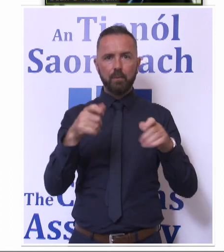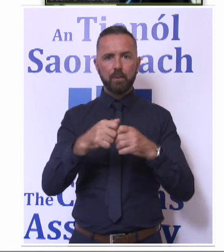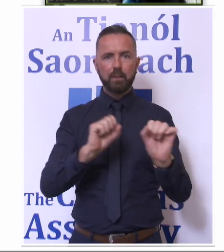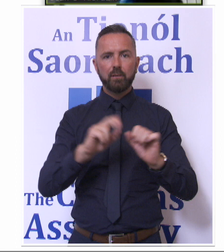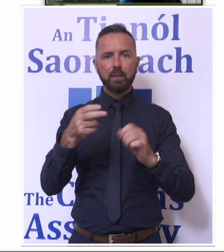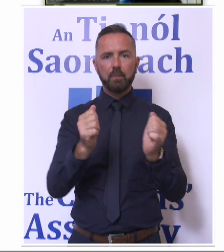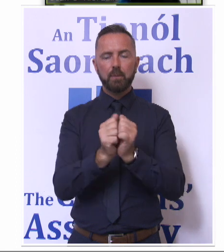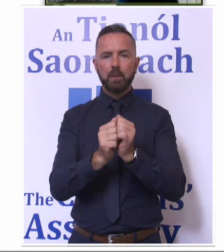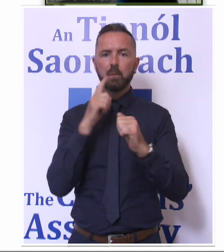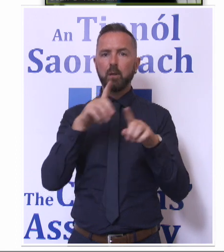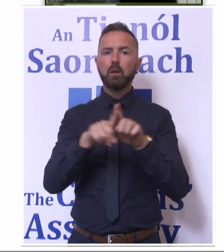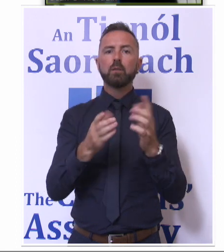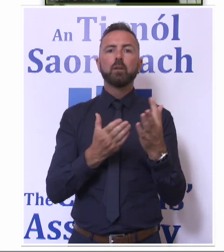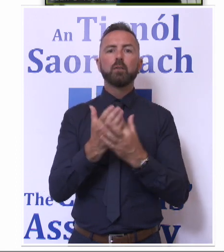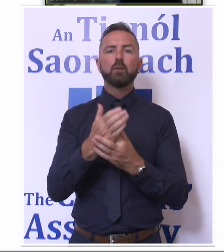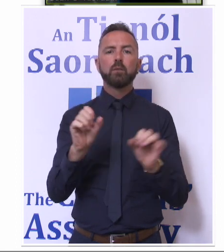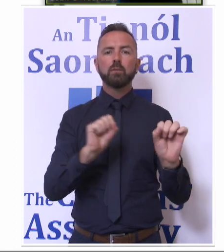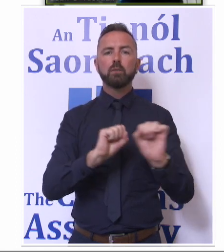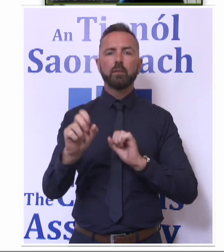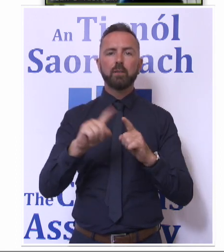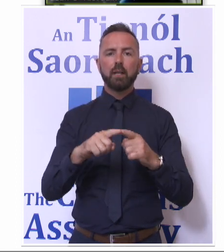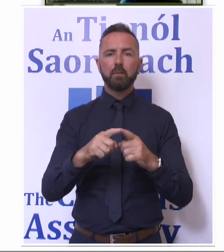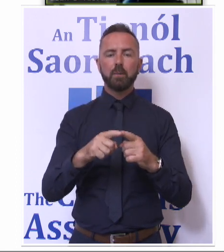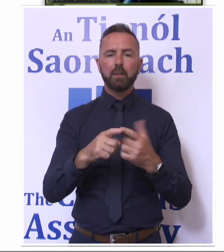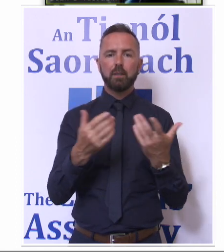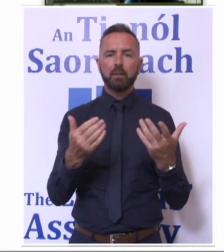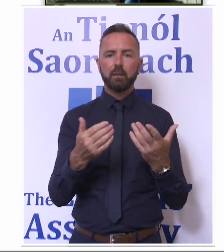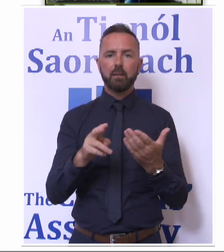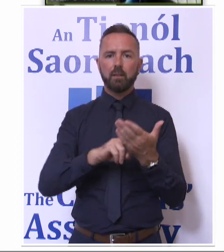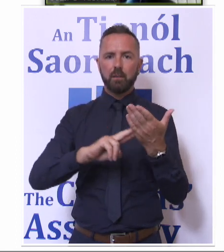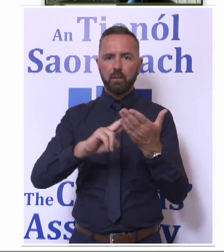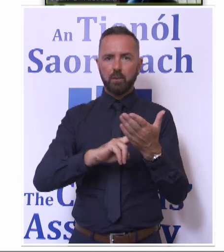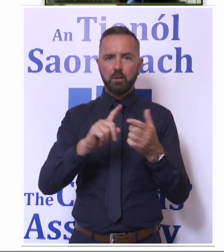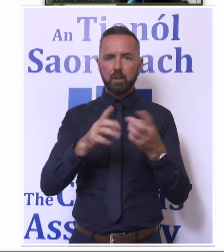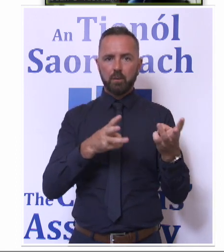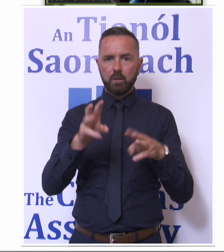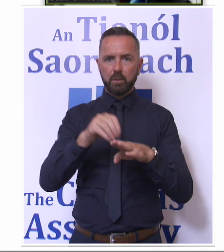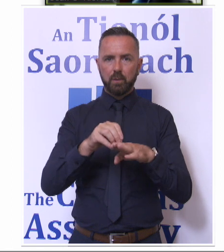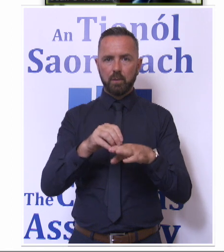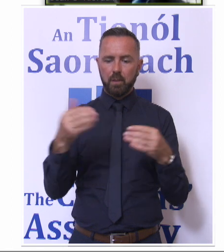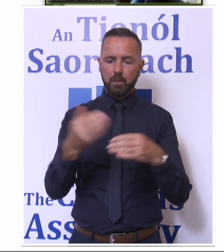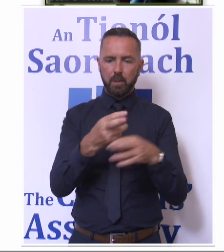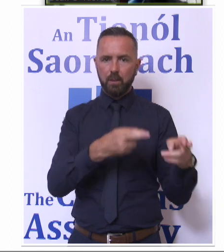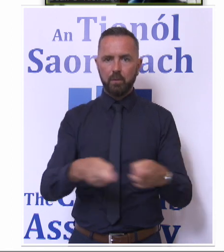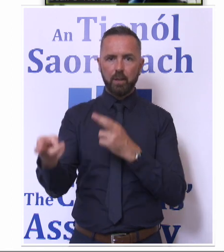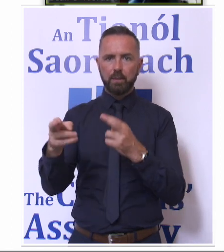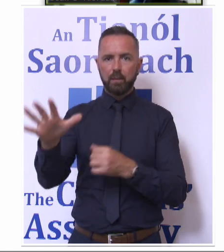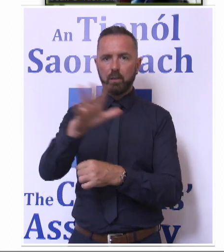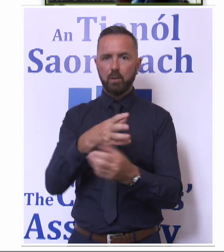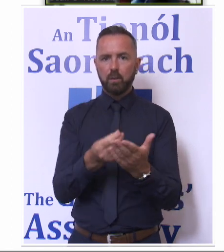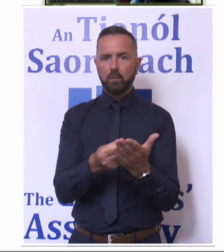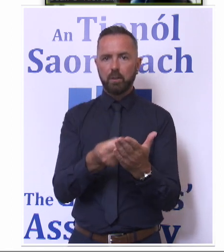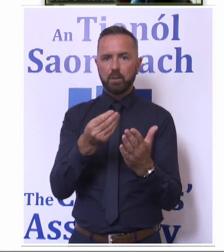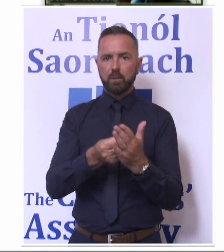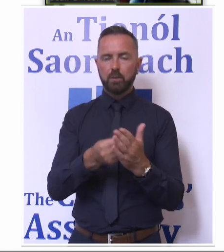can be met, but also through which services can be funded, including through the raising of local resources. Again, something I'll just highlight